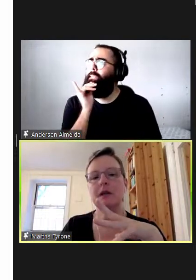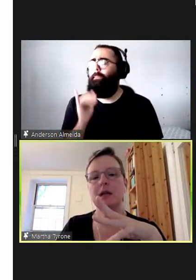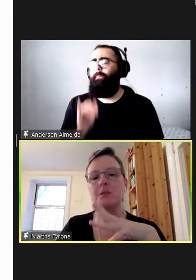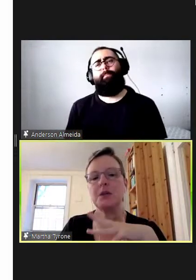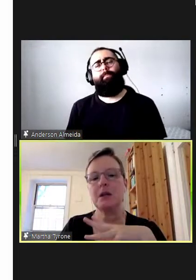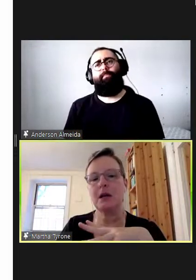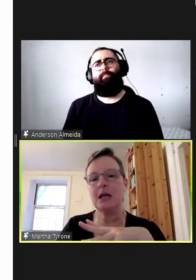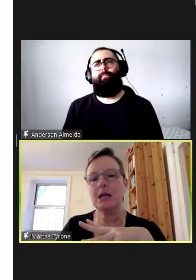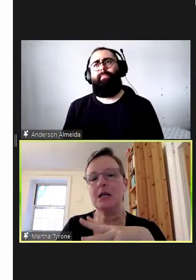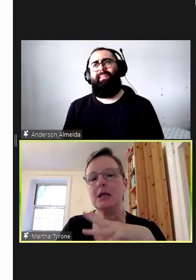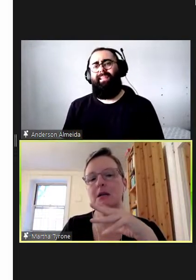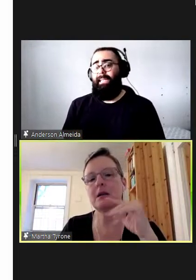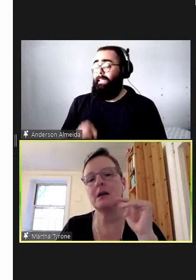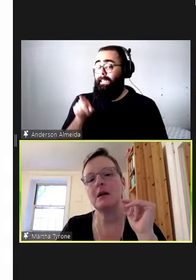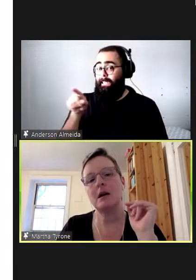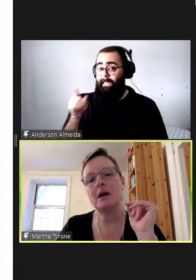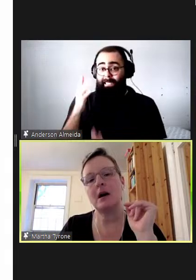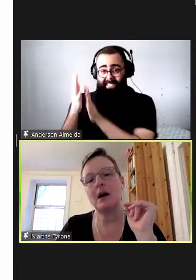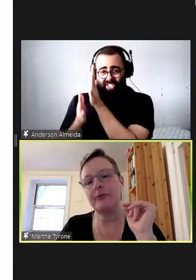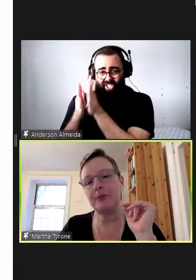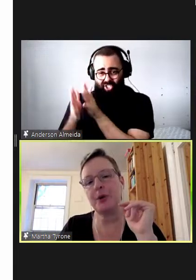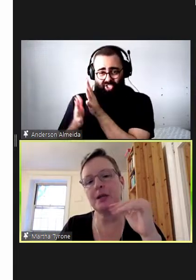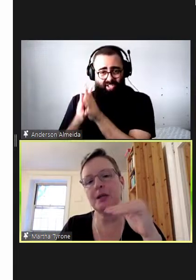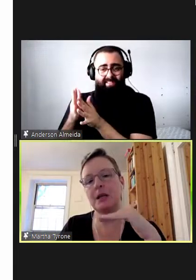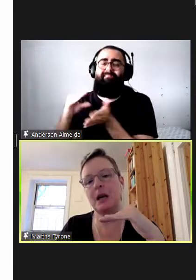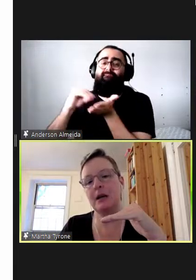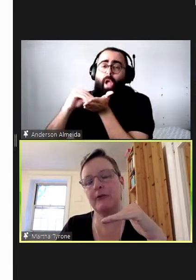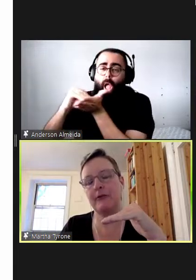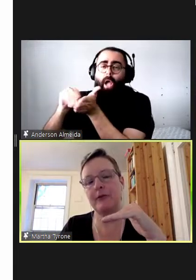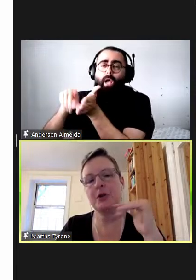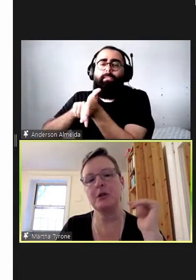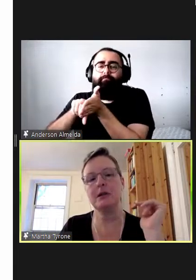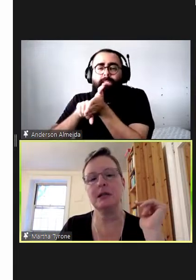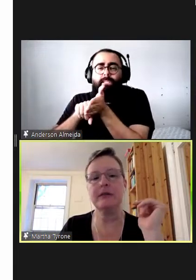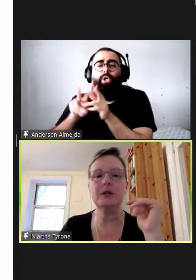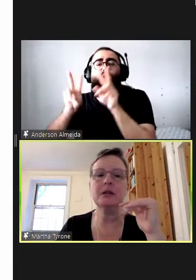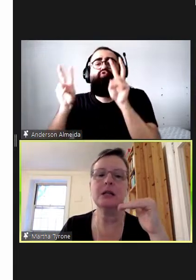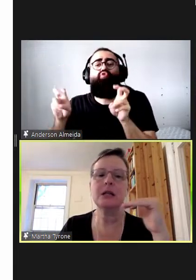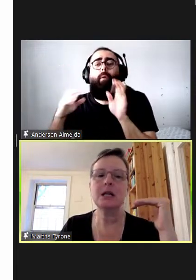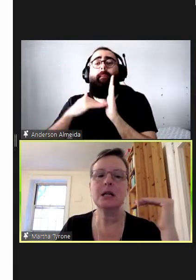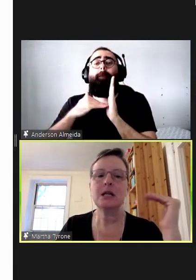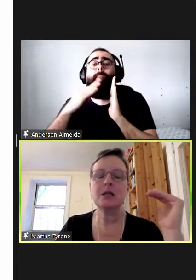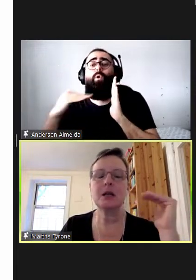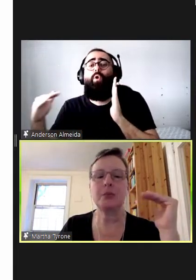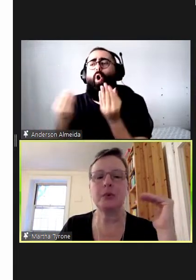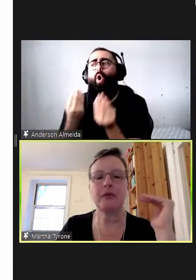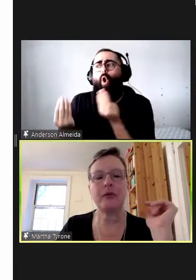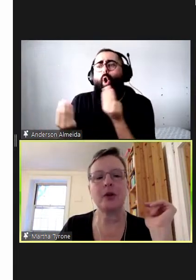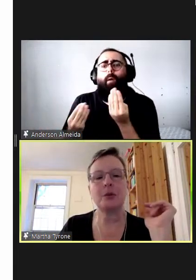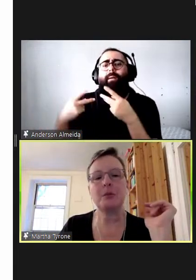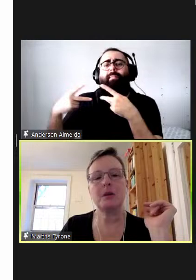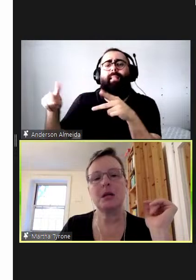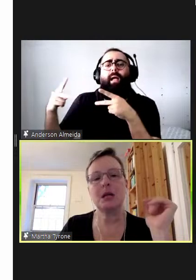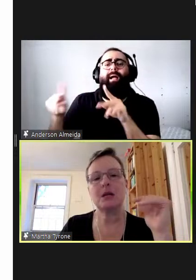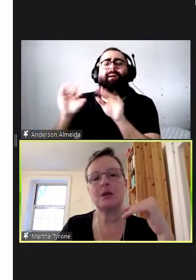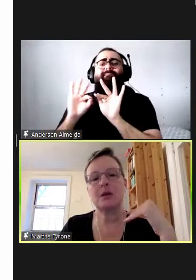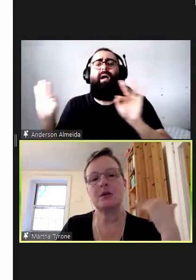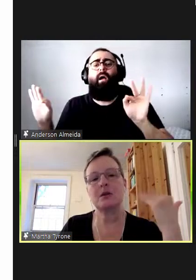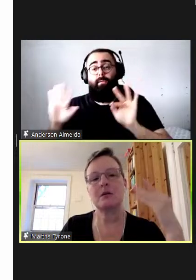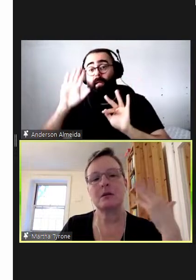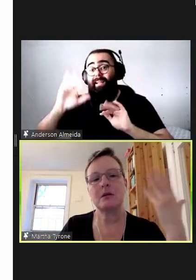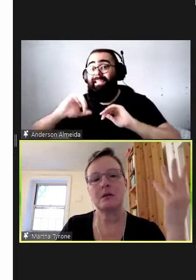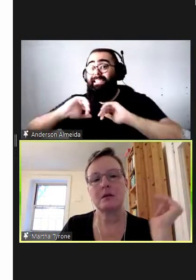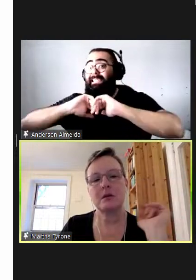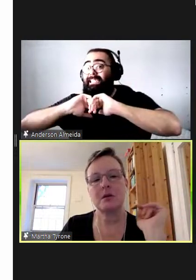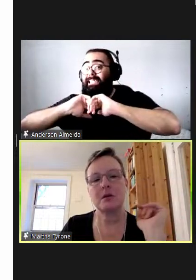well developed an idea of prosody at a functional level, separate from